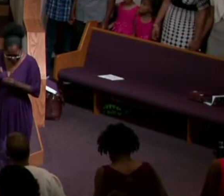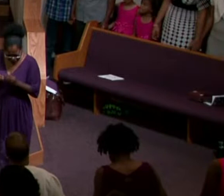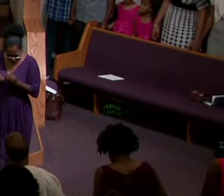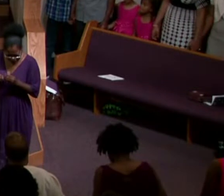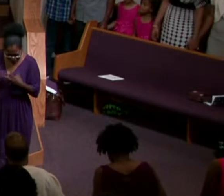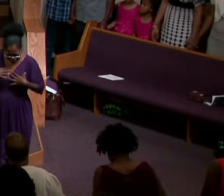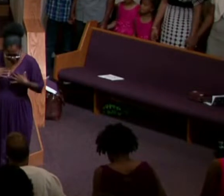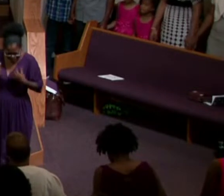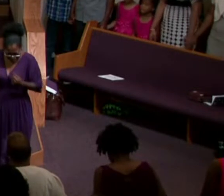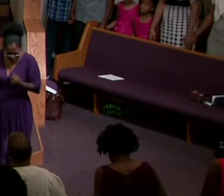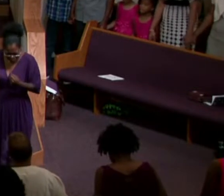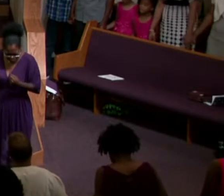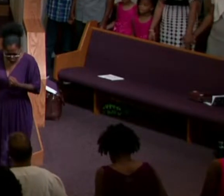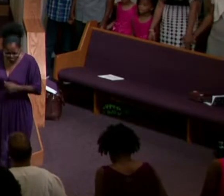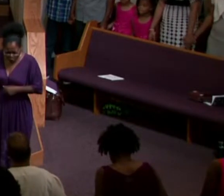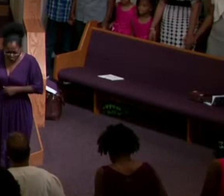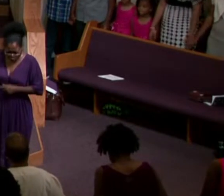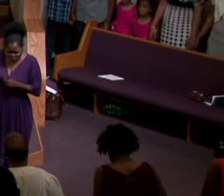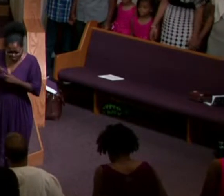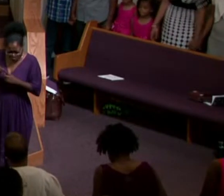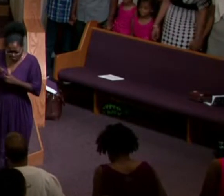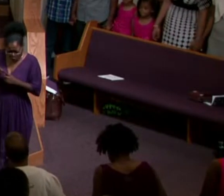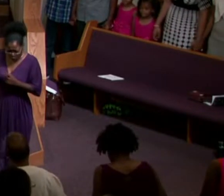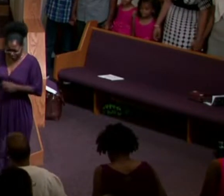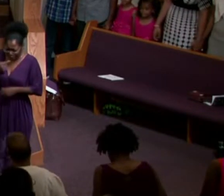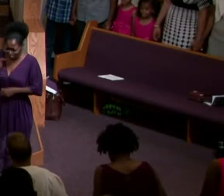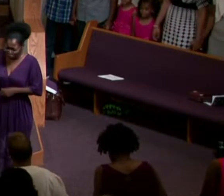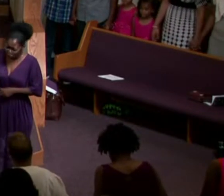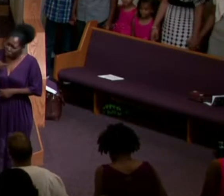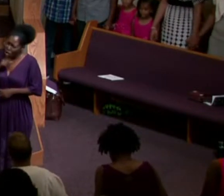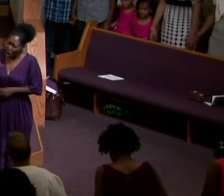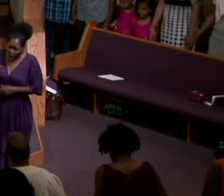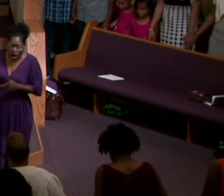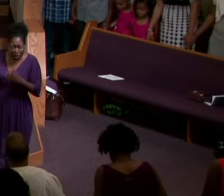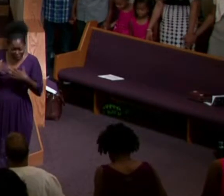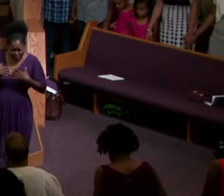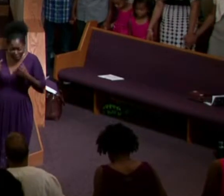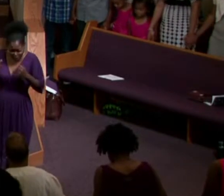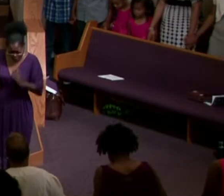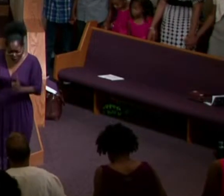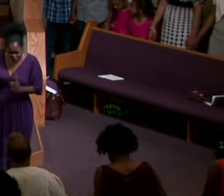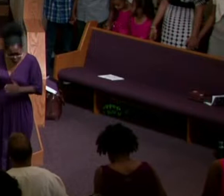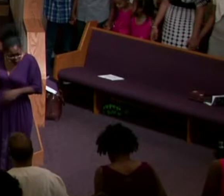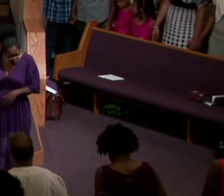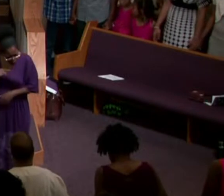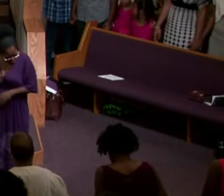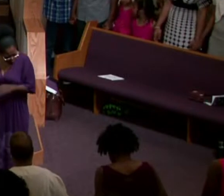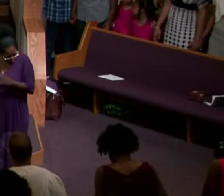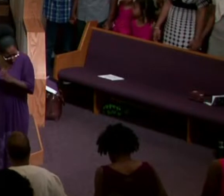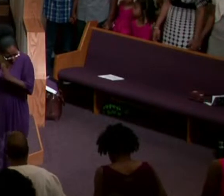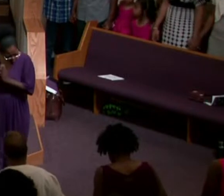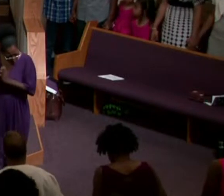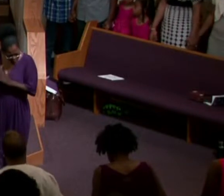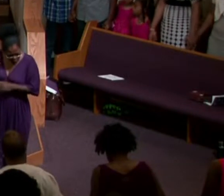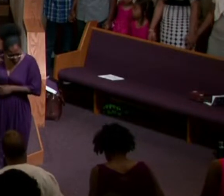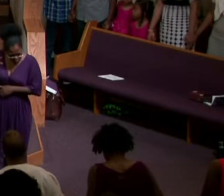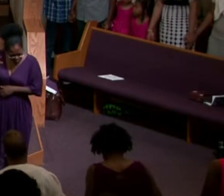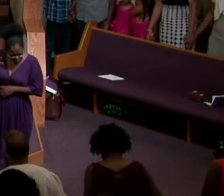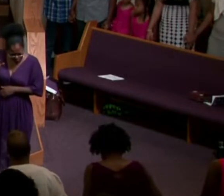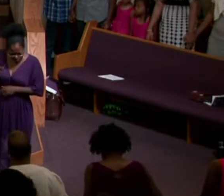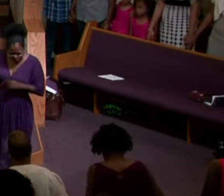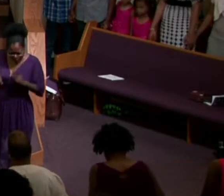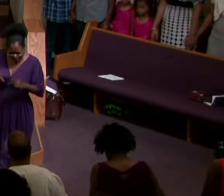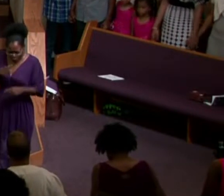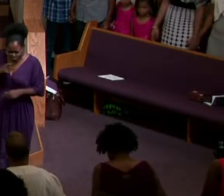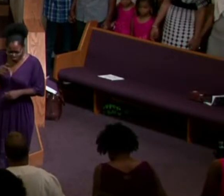to heal because your word says that you are a healer. We pray for those that have not accepted you, Father, as their Lord